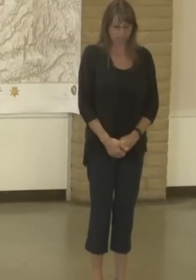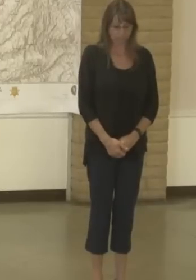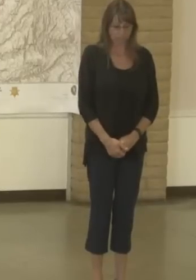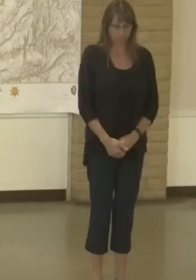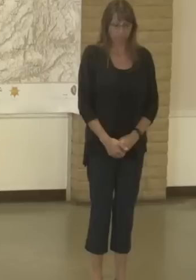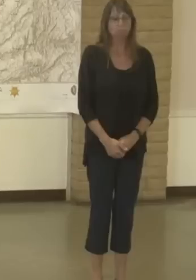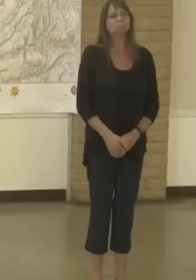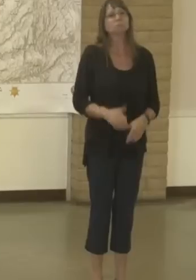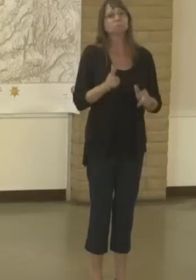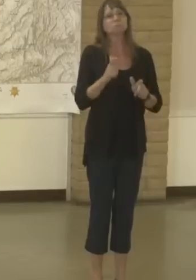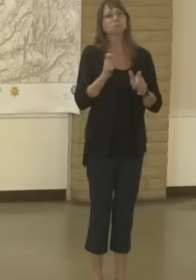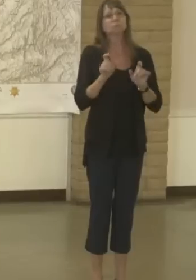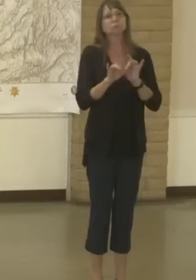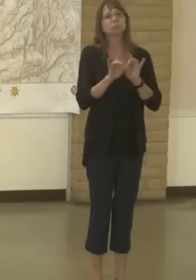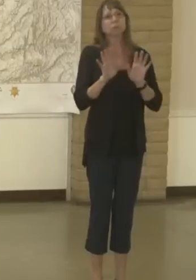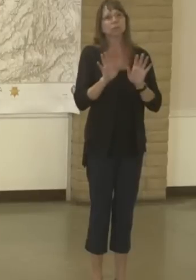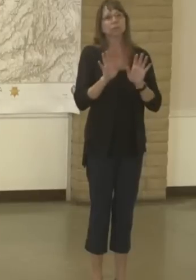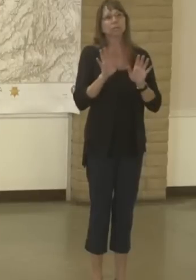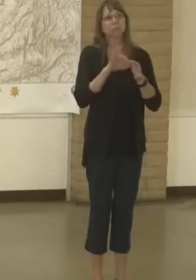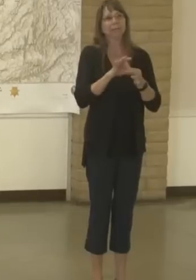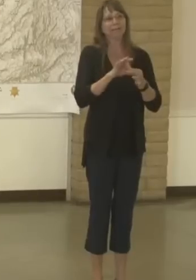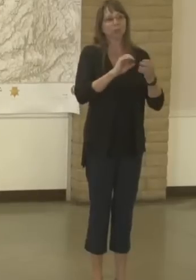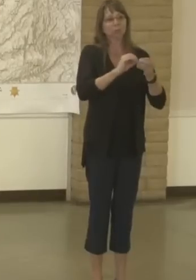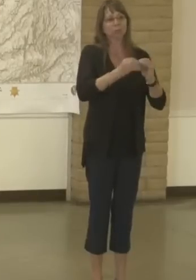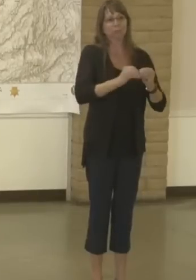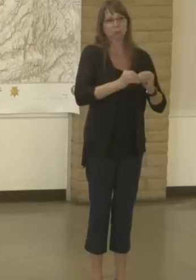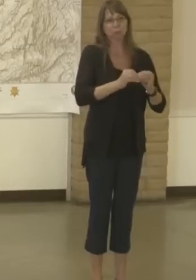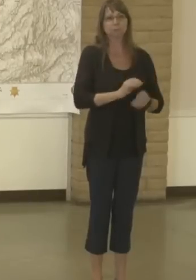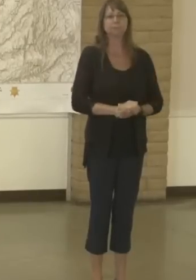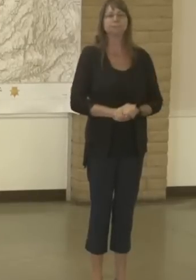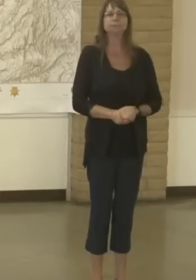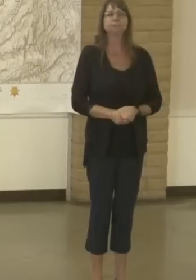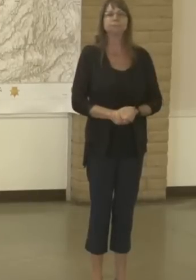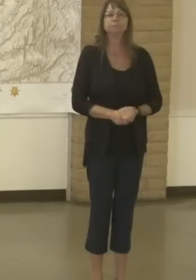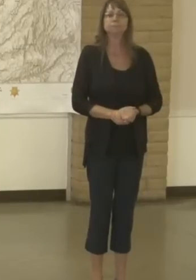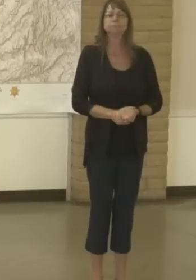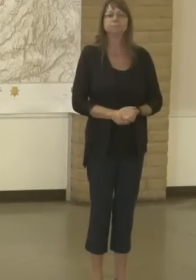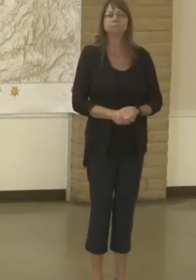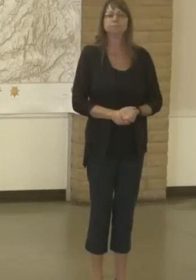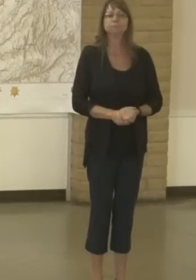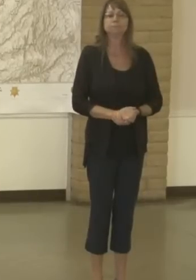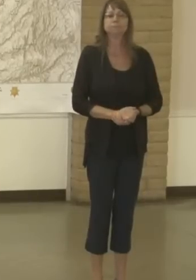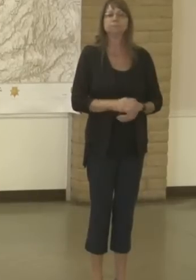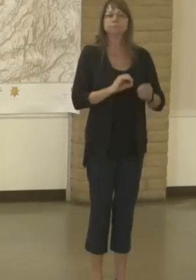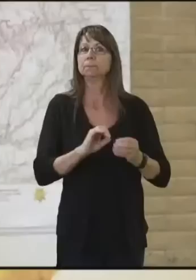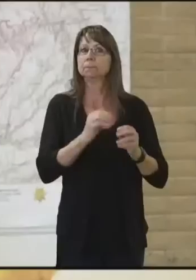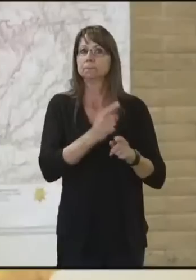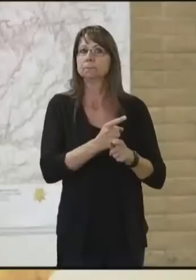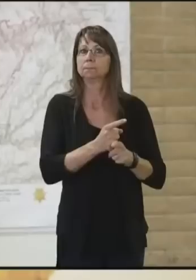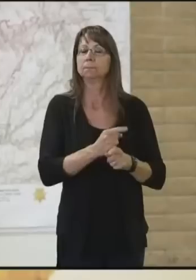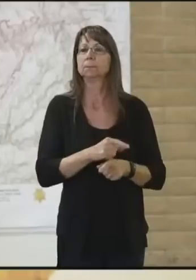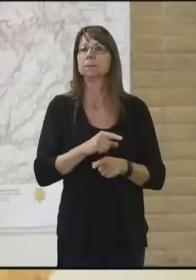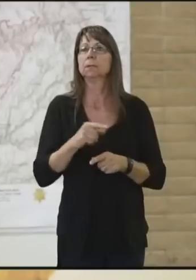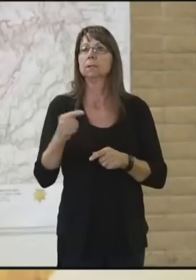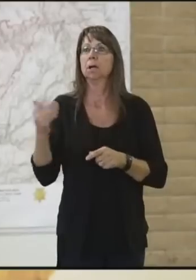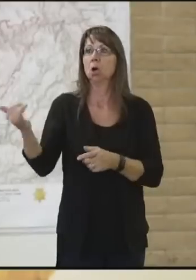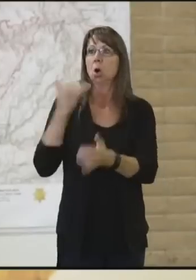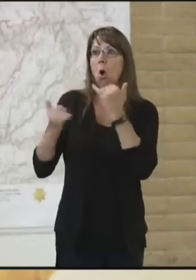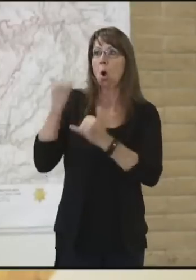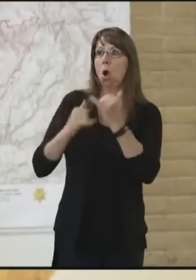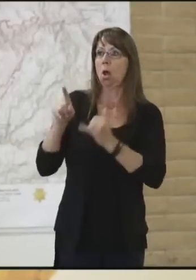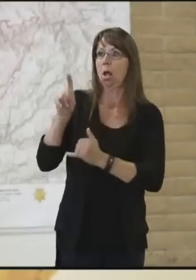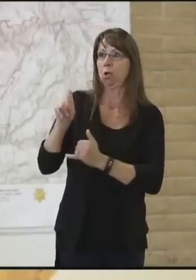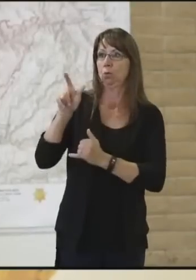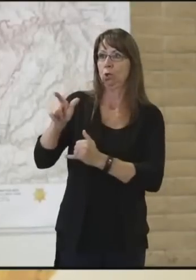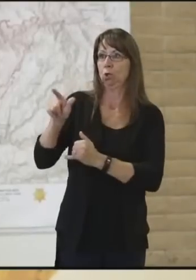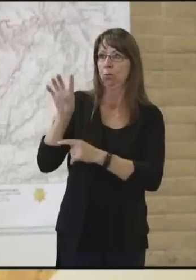Just a quick clarification in regard to the numbers. The numbers are correct. It was 124 calls for